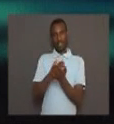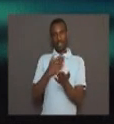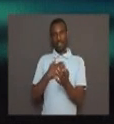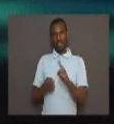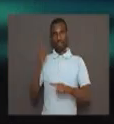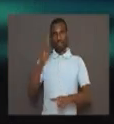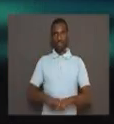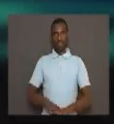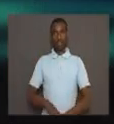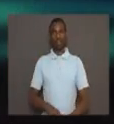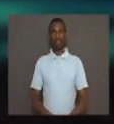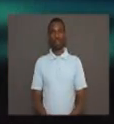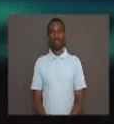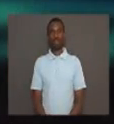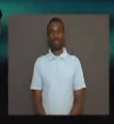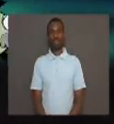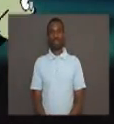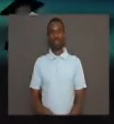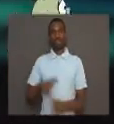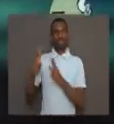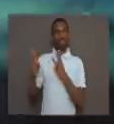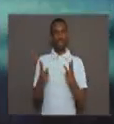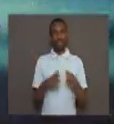Let's get back to our lesson.